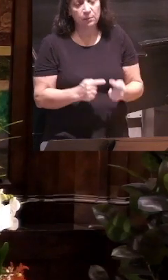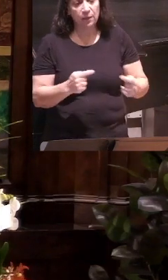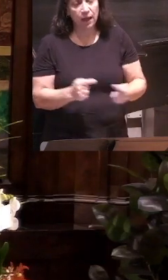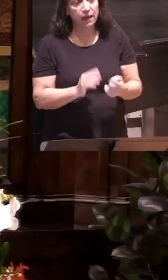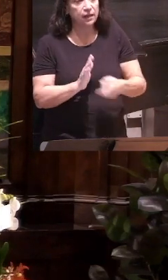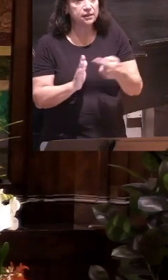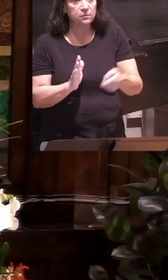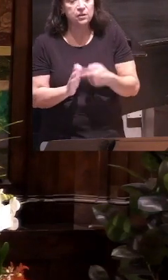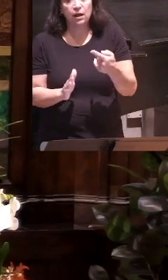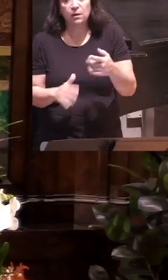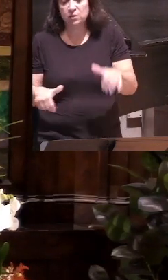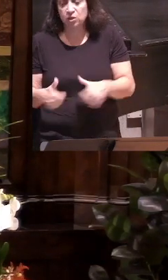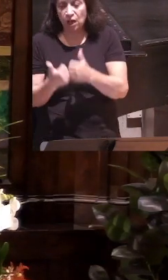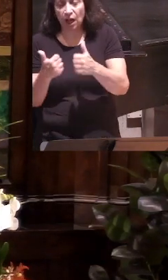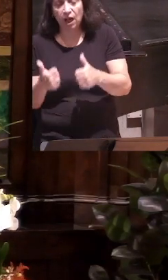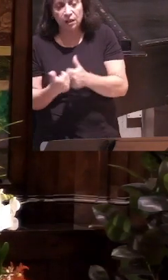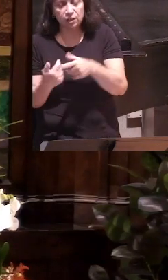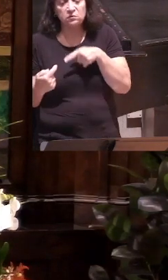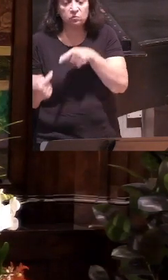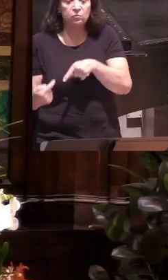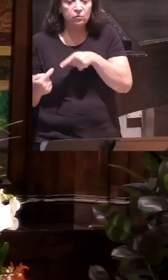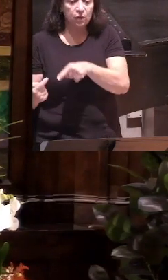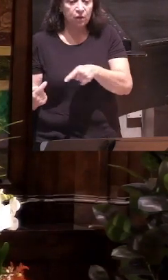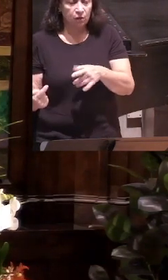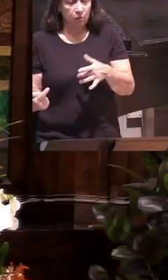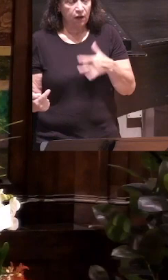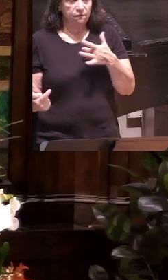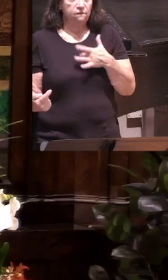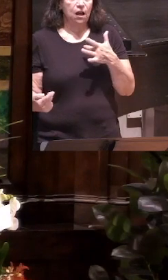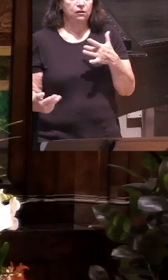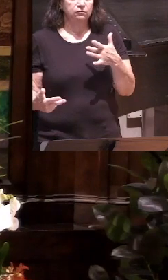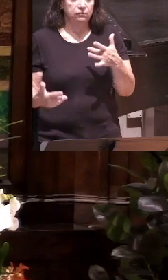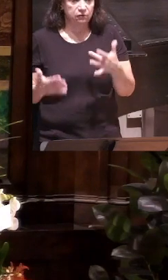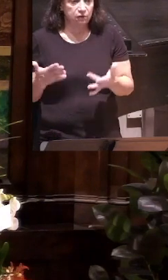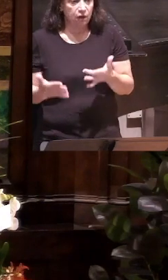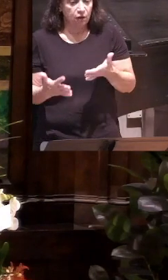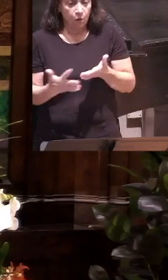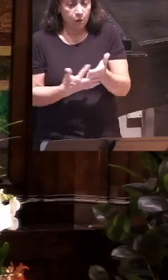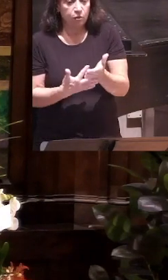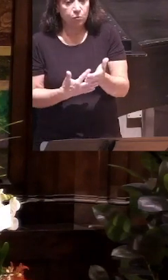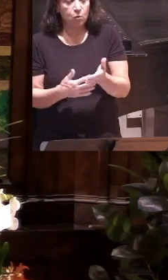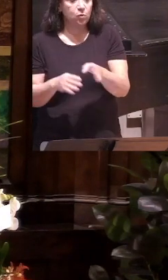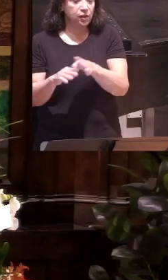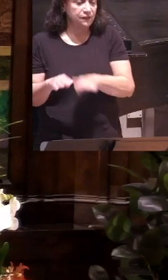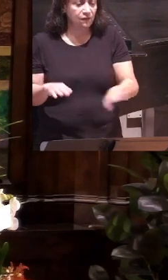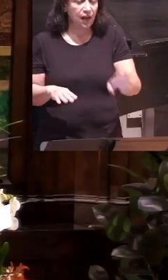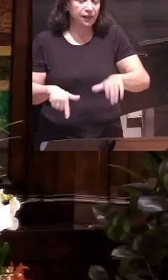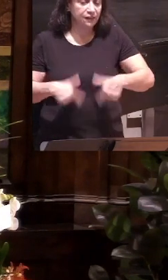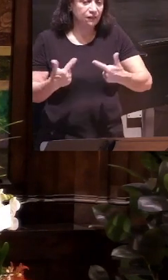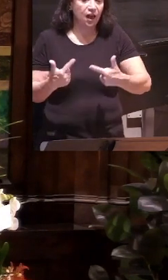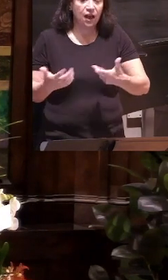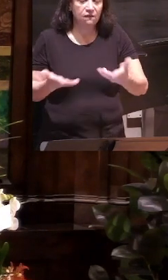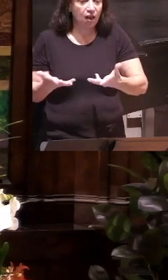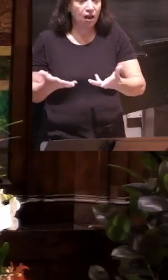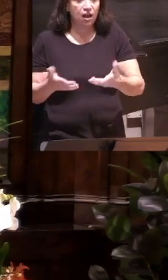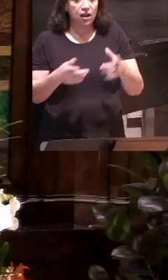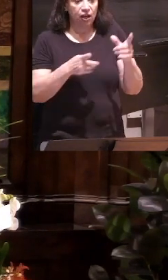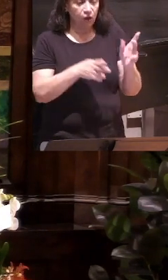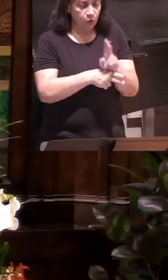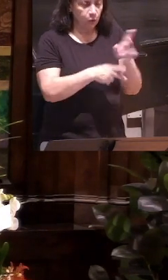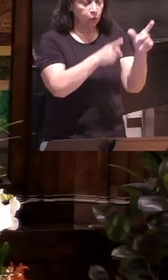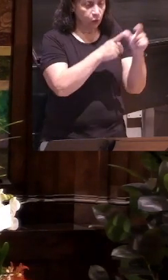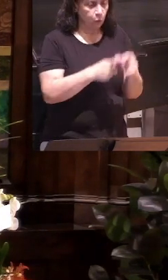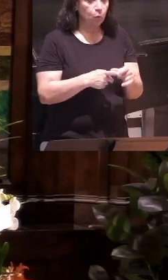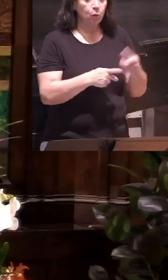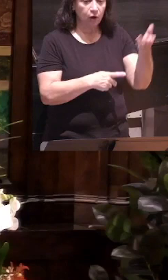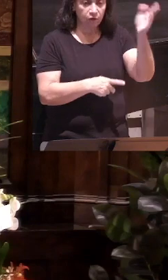in times of challenge, when he found himself walking through life's valleys, Earl turned to the word of God